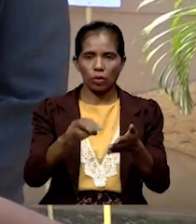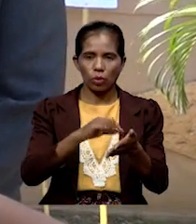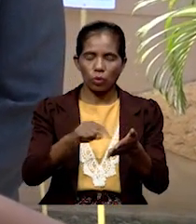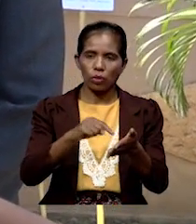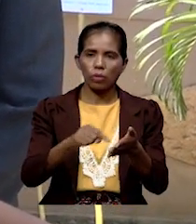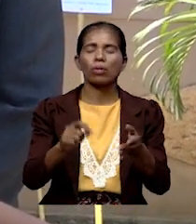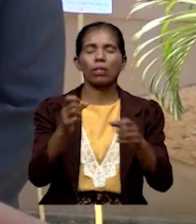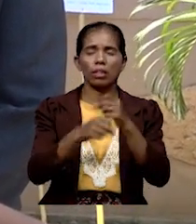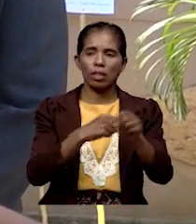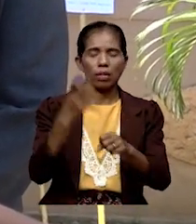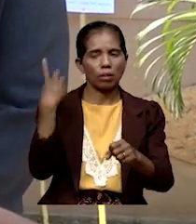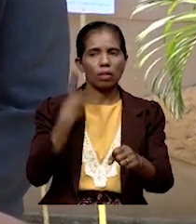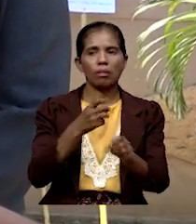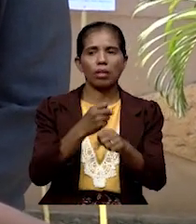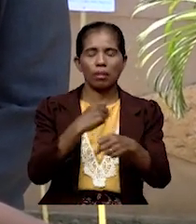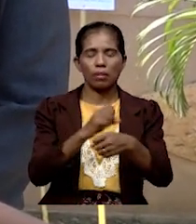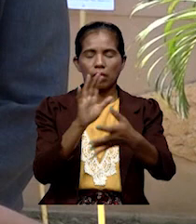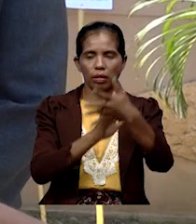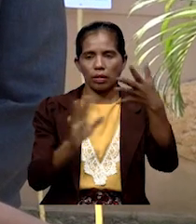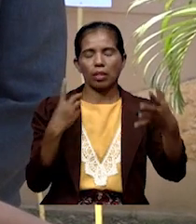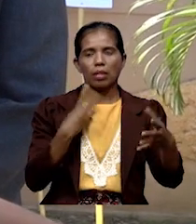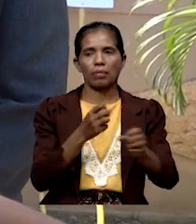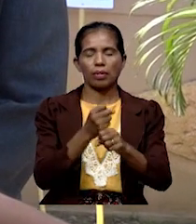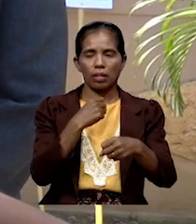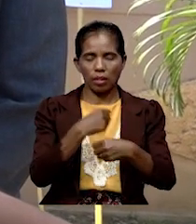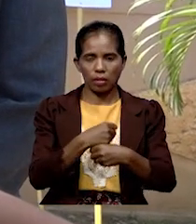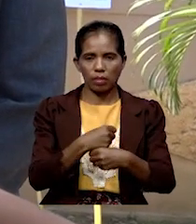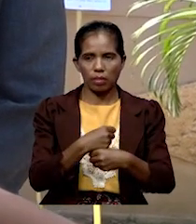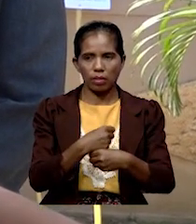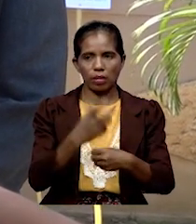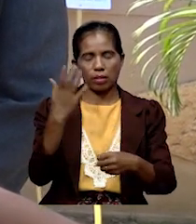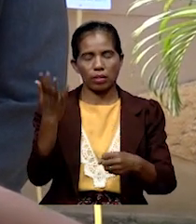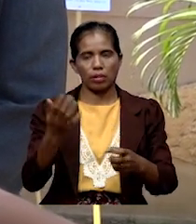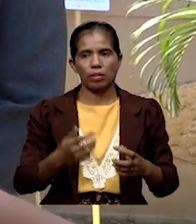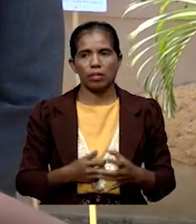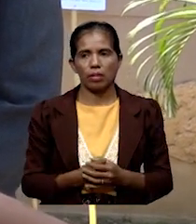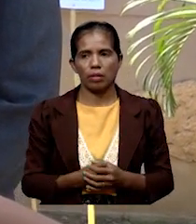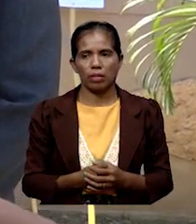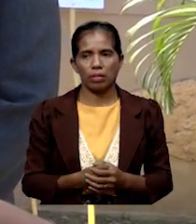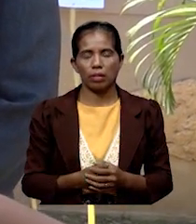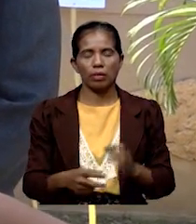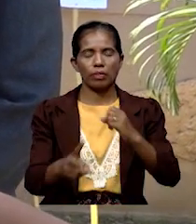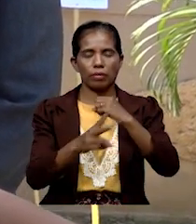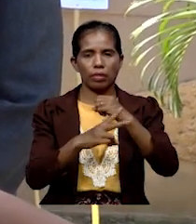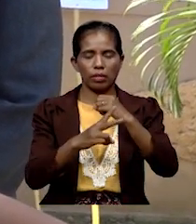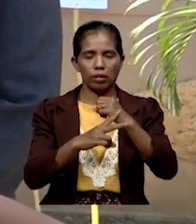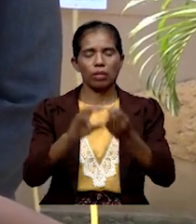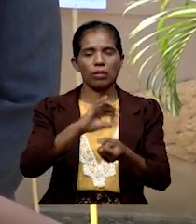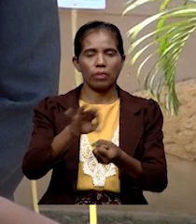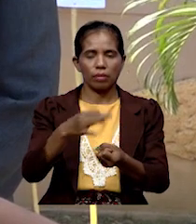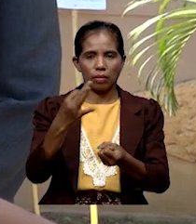celebra, ami hala runa ami lançamento ba vacinação COVID-19 iha lo